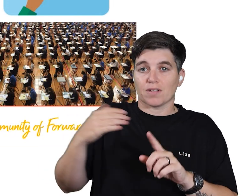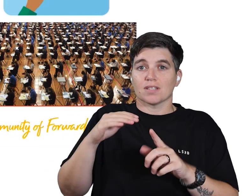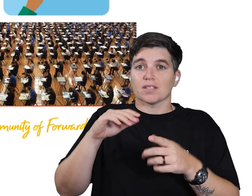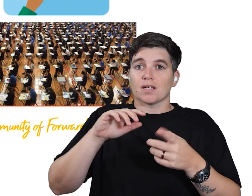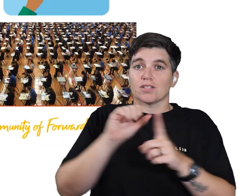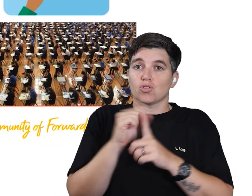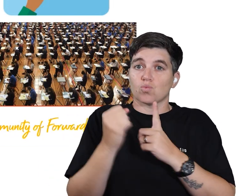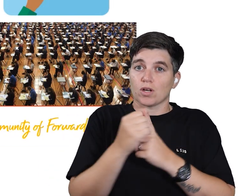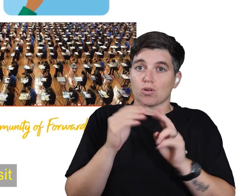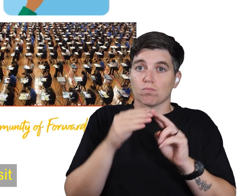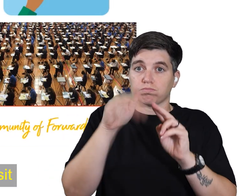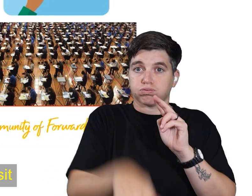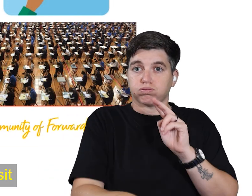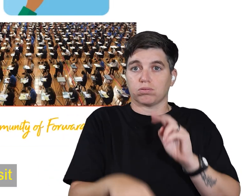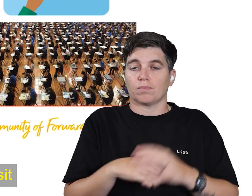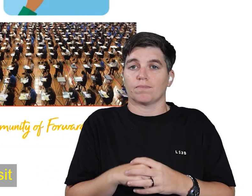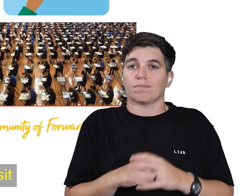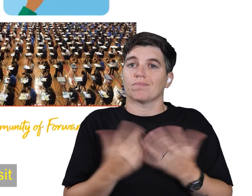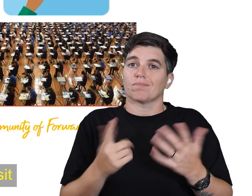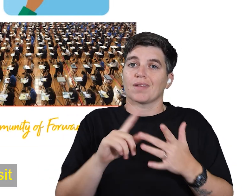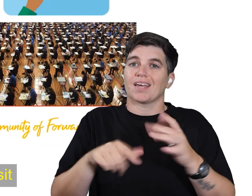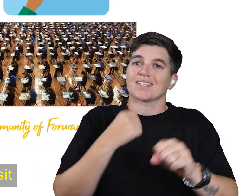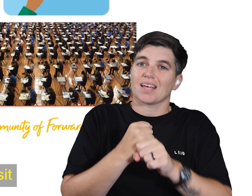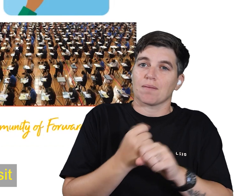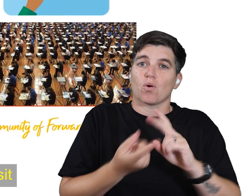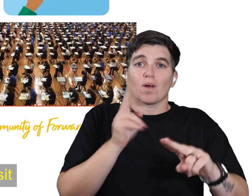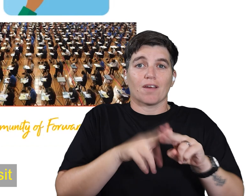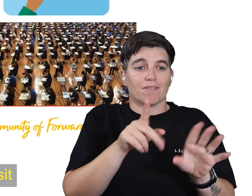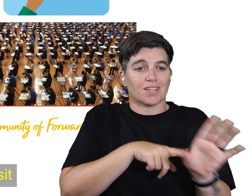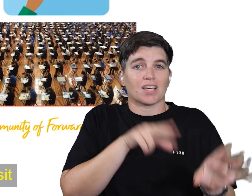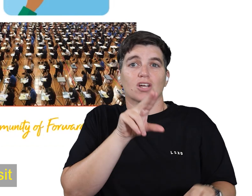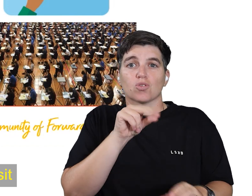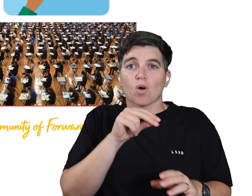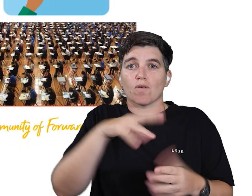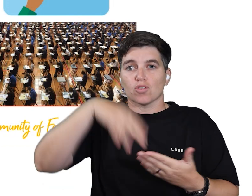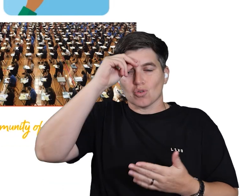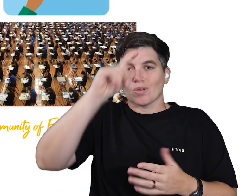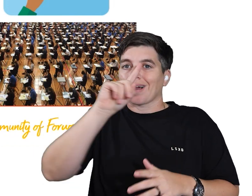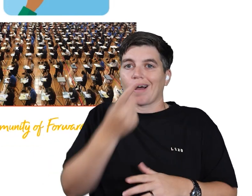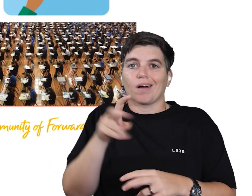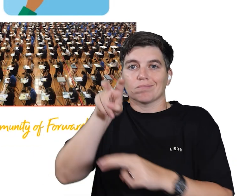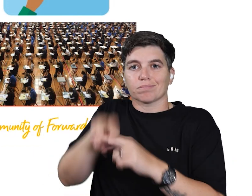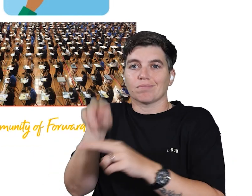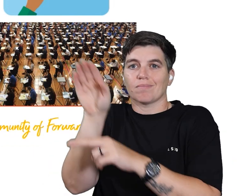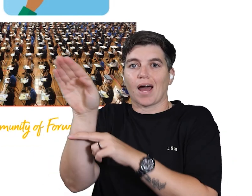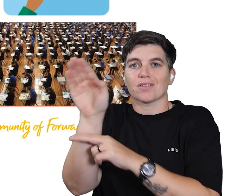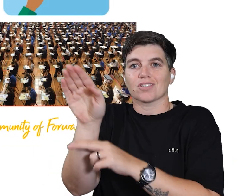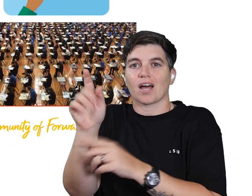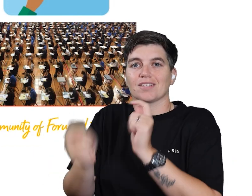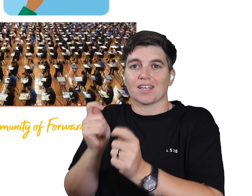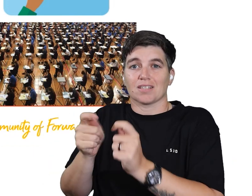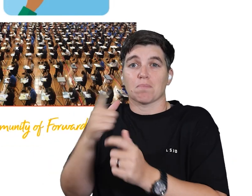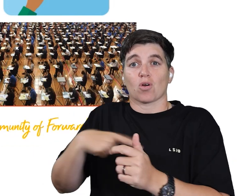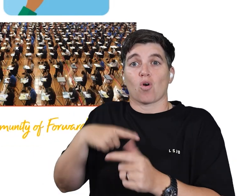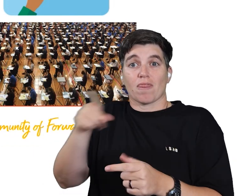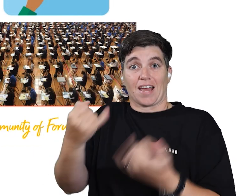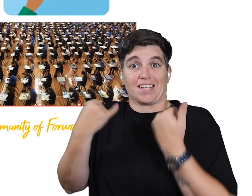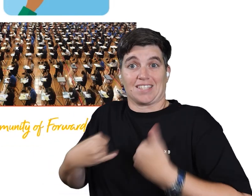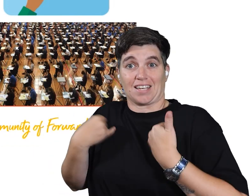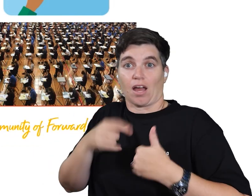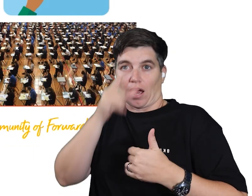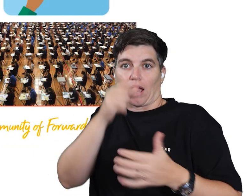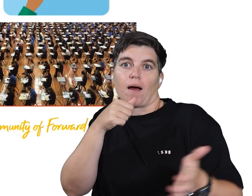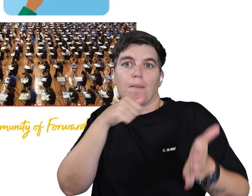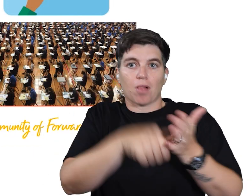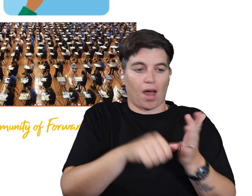existing condition. For example, if a Year 12 student is unable to sit an external exam due to falling ill, they can